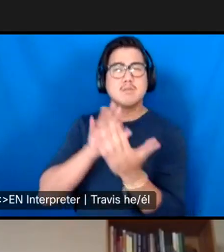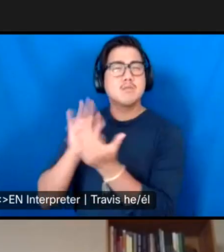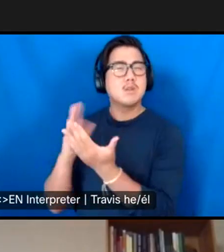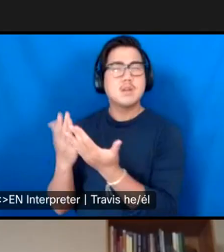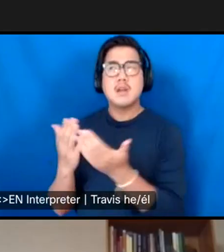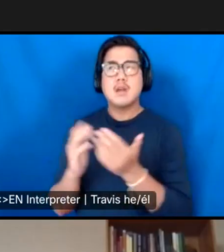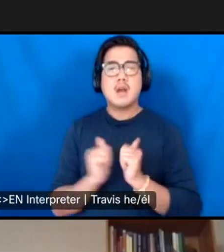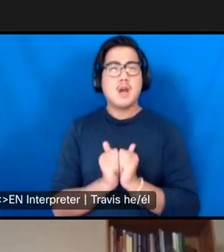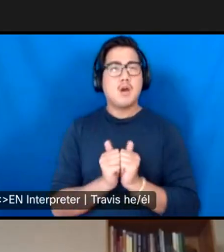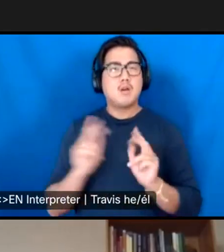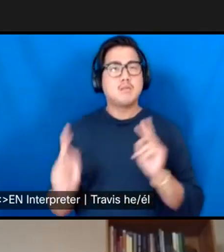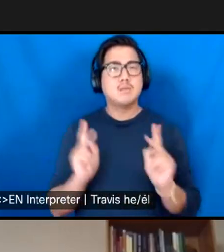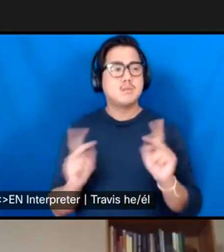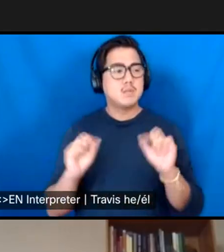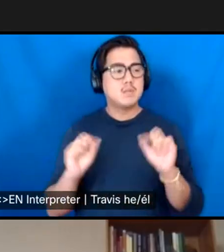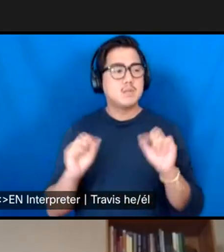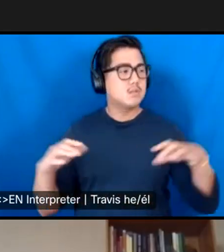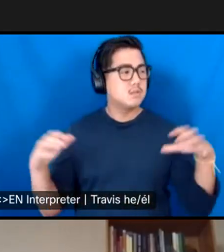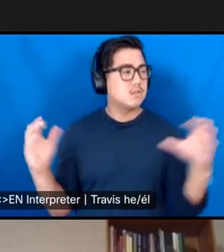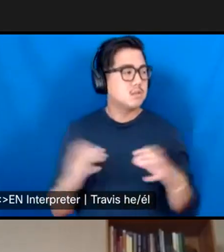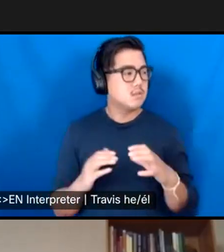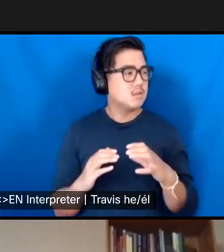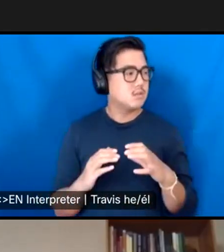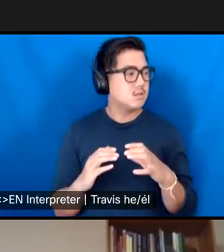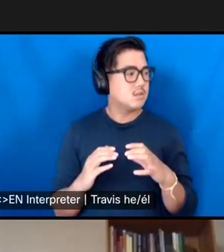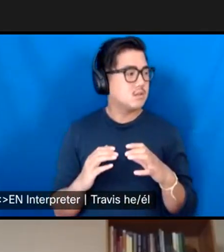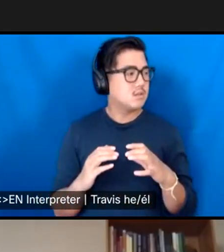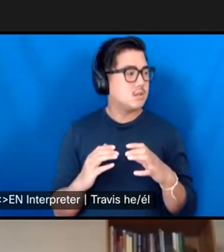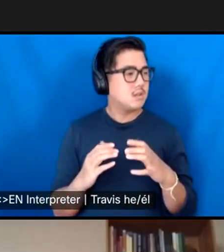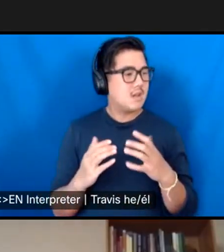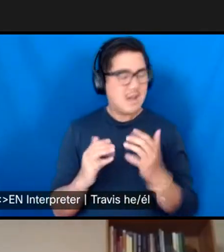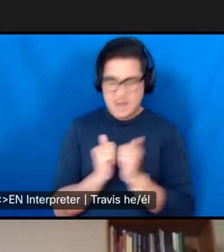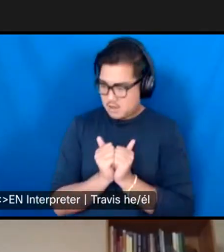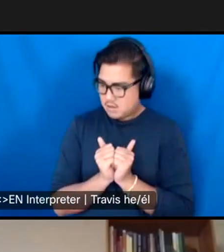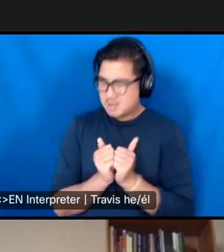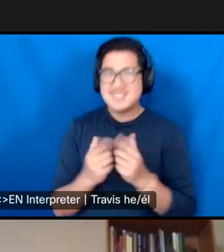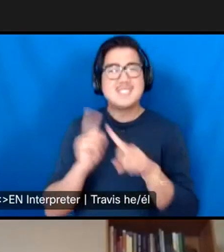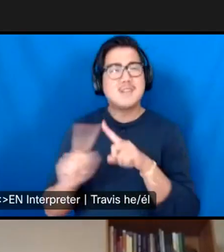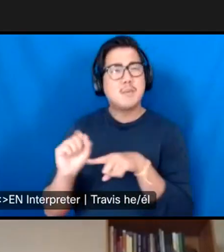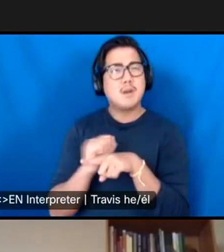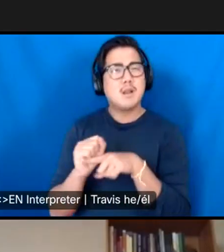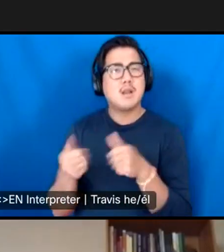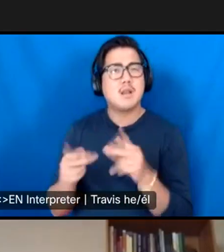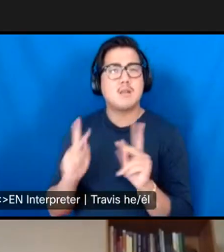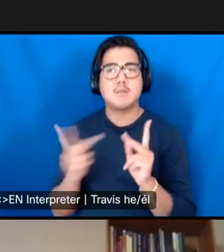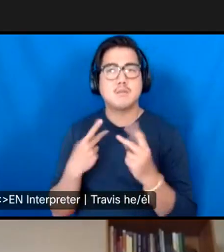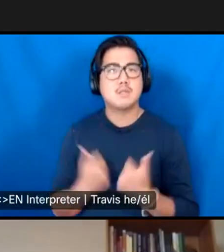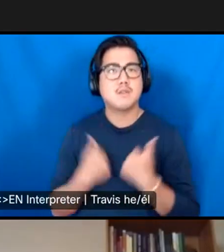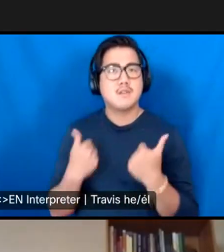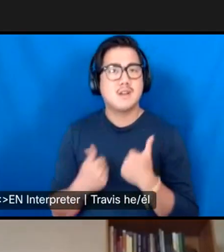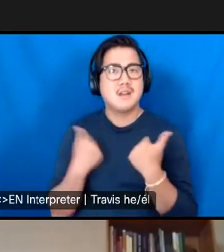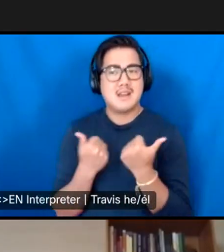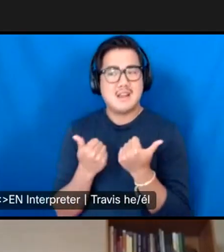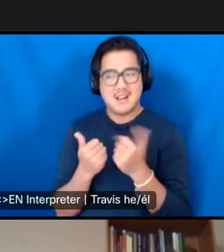folks to continue to be resilient and to survive, and then offer them space to be brought